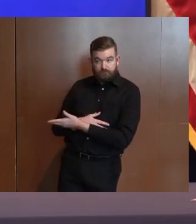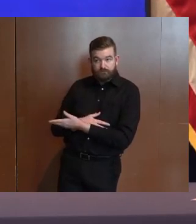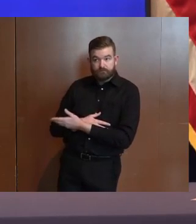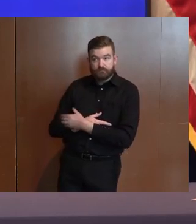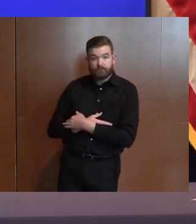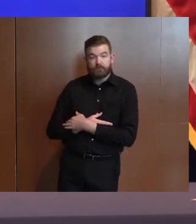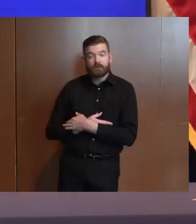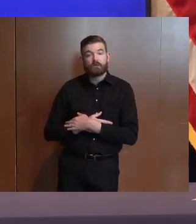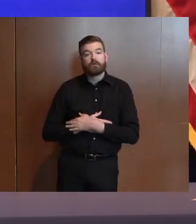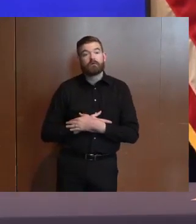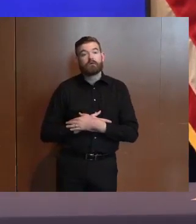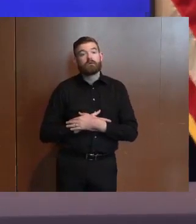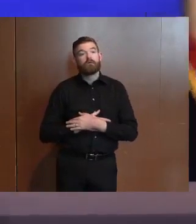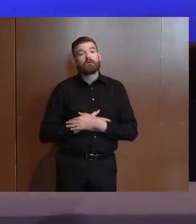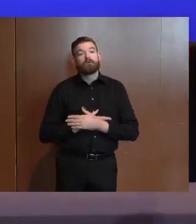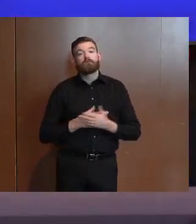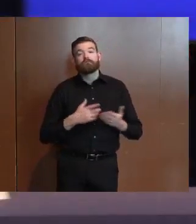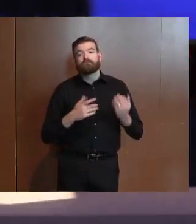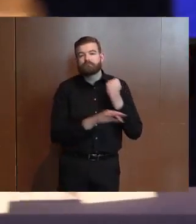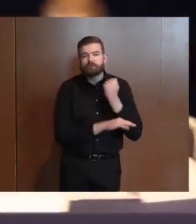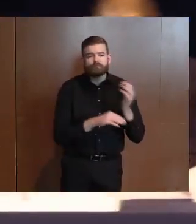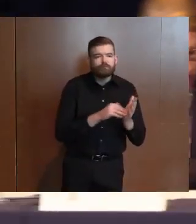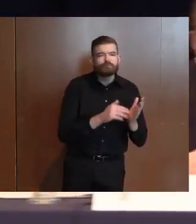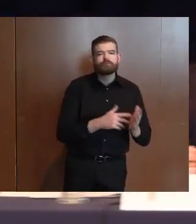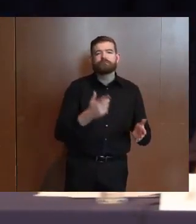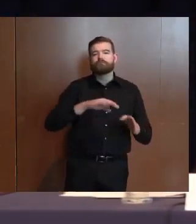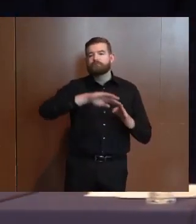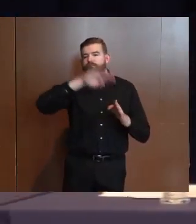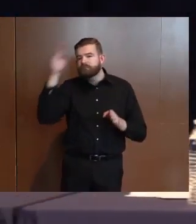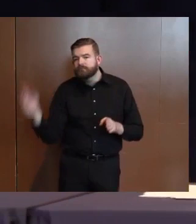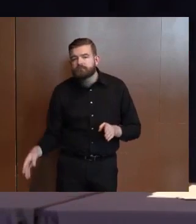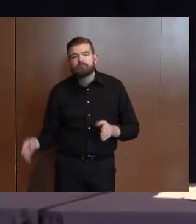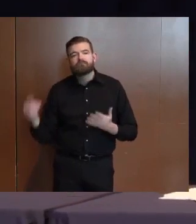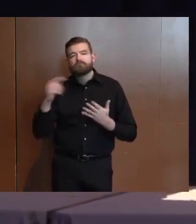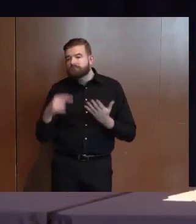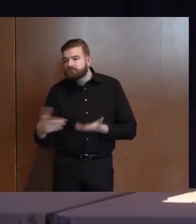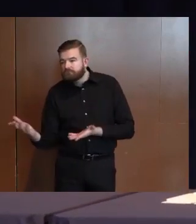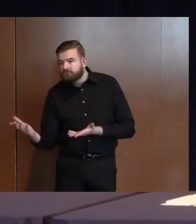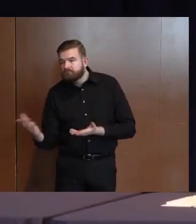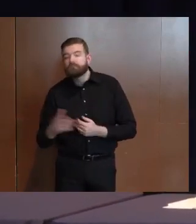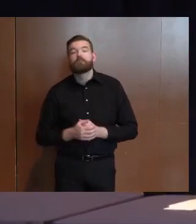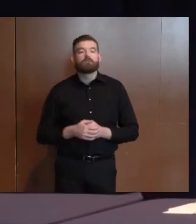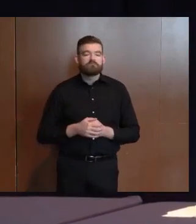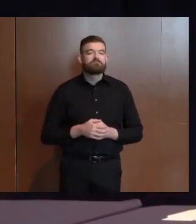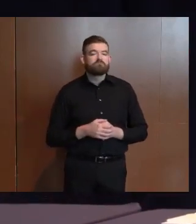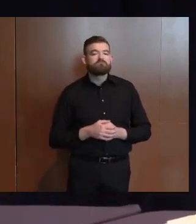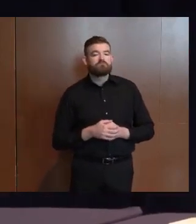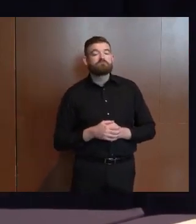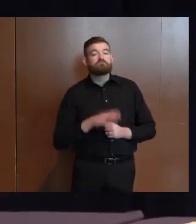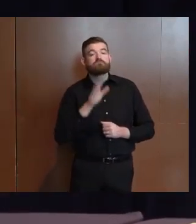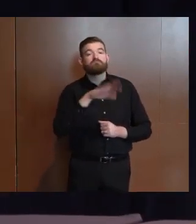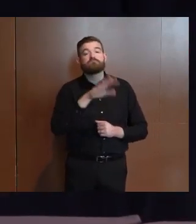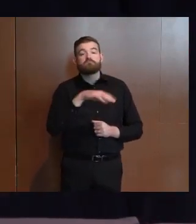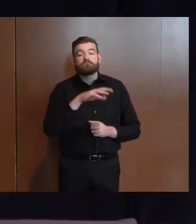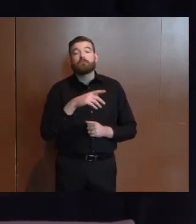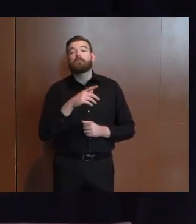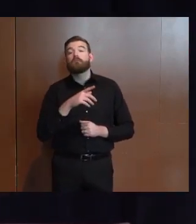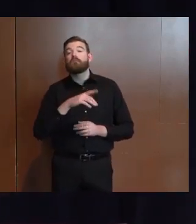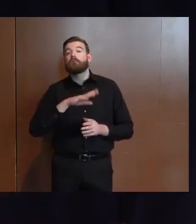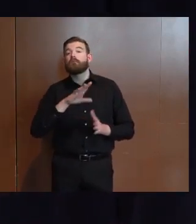on foreign doctors or anything else. Let's talk about the surge and the impact on critical care. We